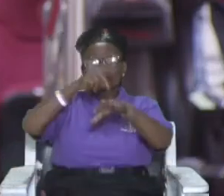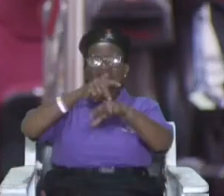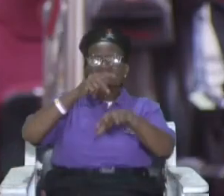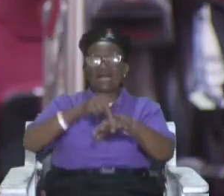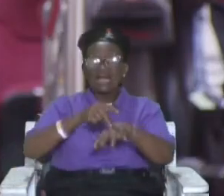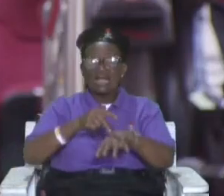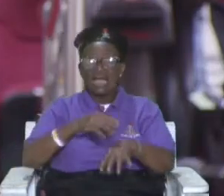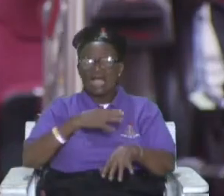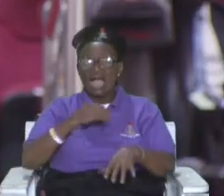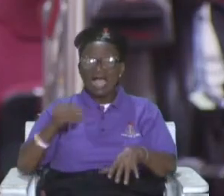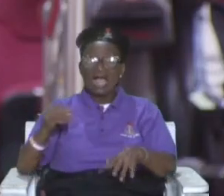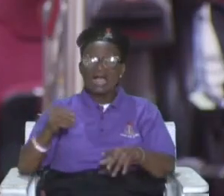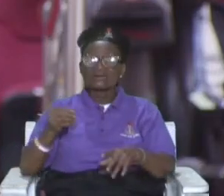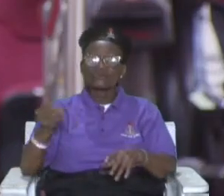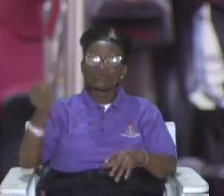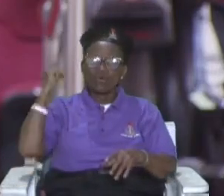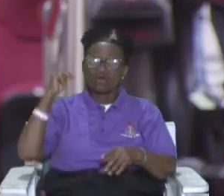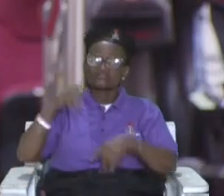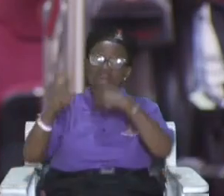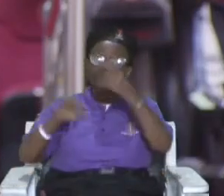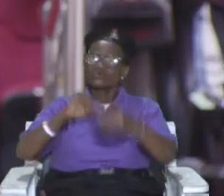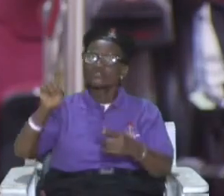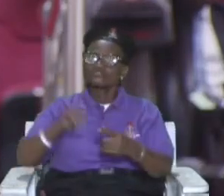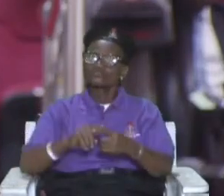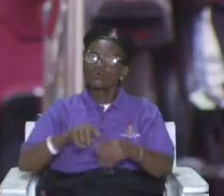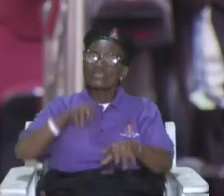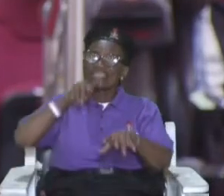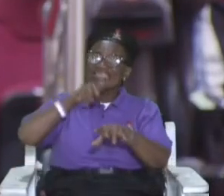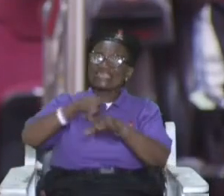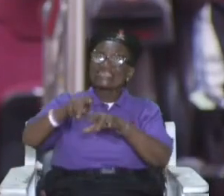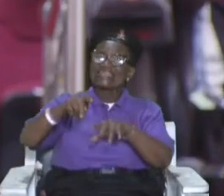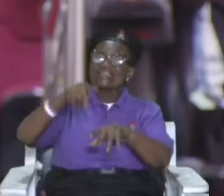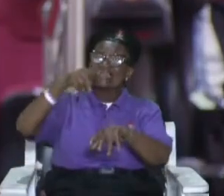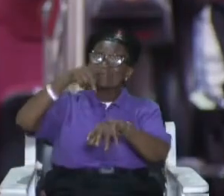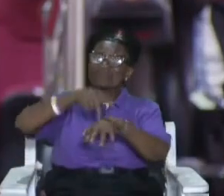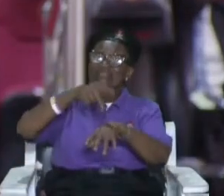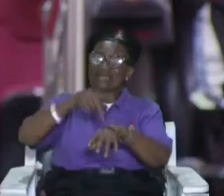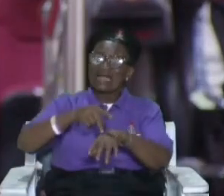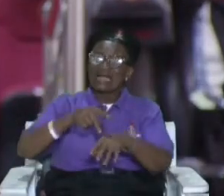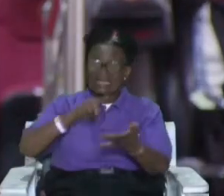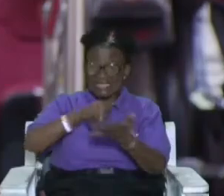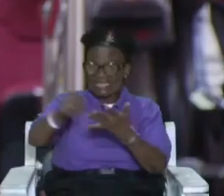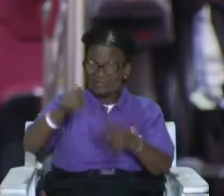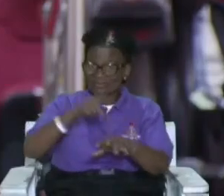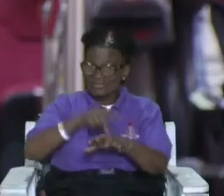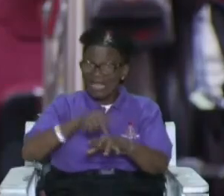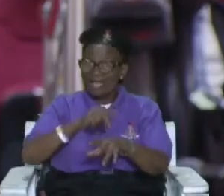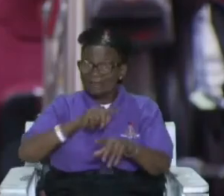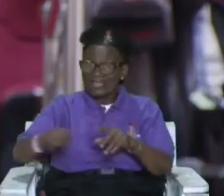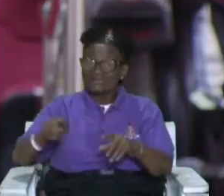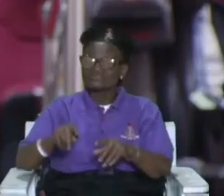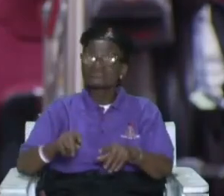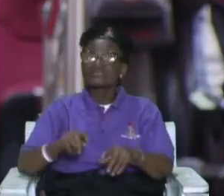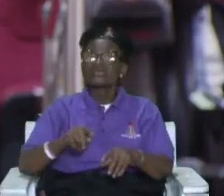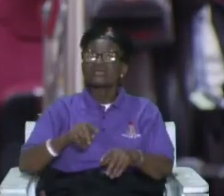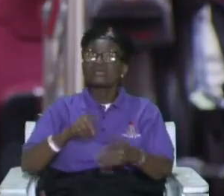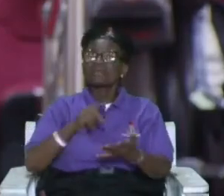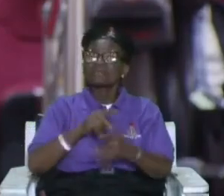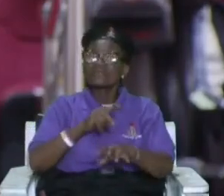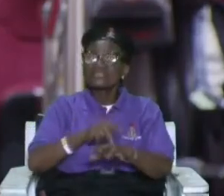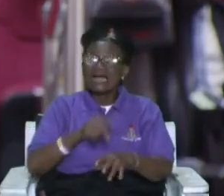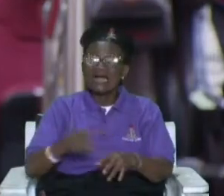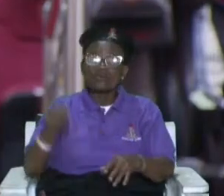and was going to kill Peter, but Peter was rescued. But by the end of the